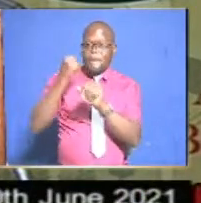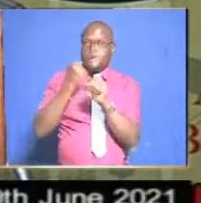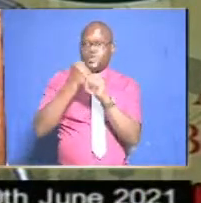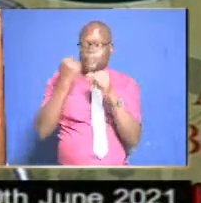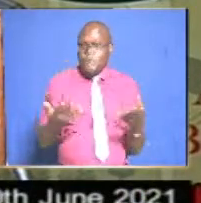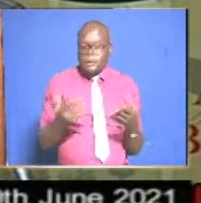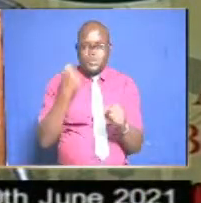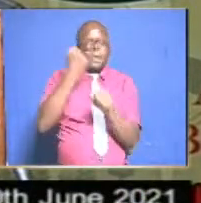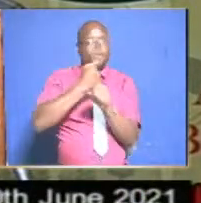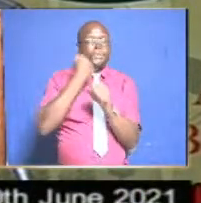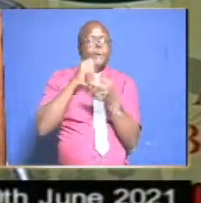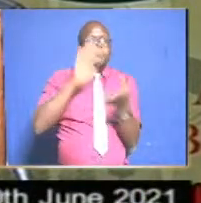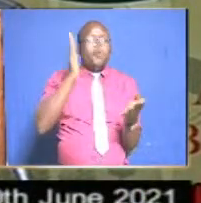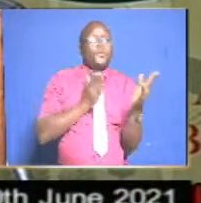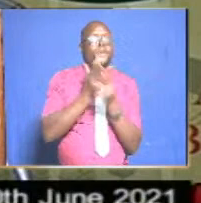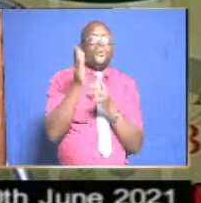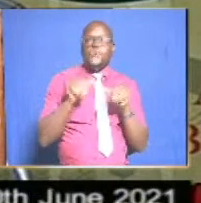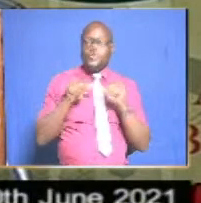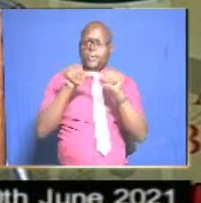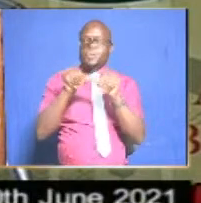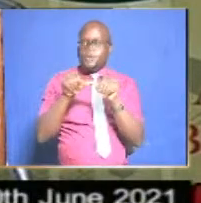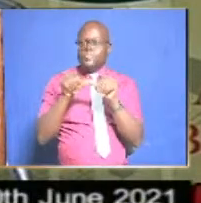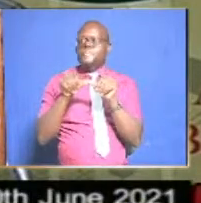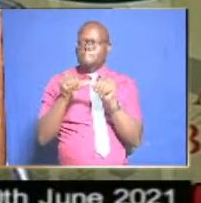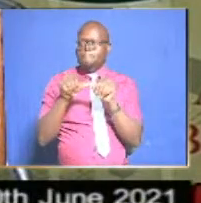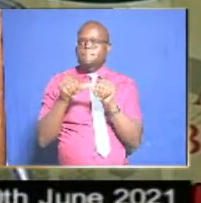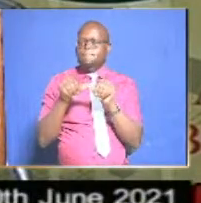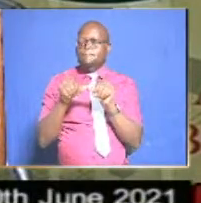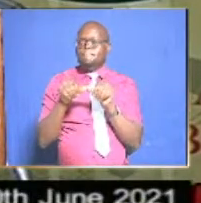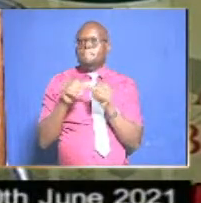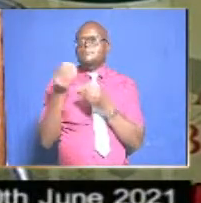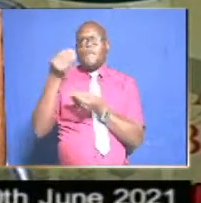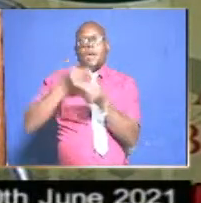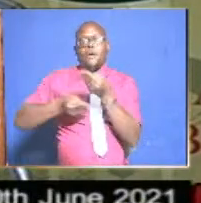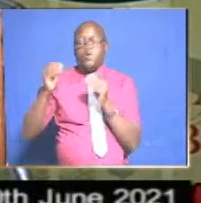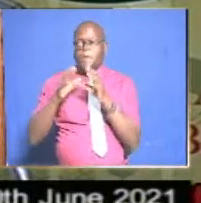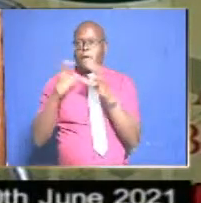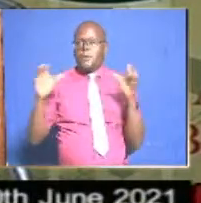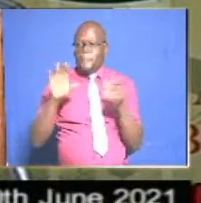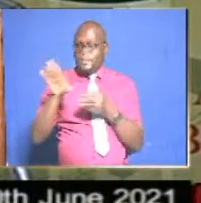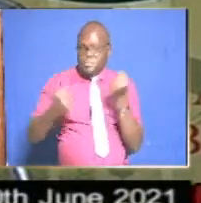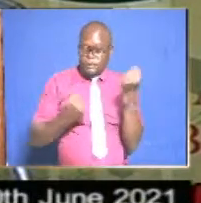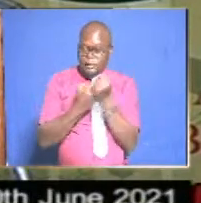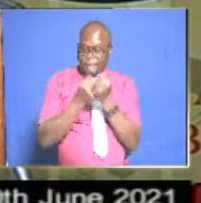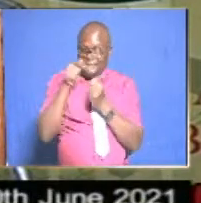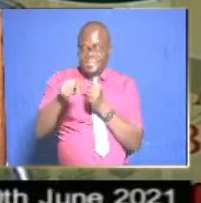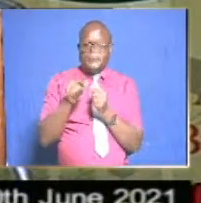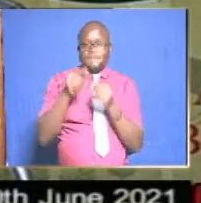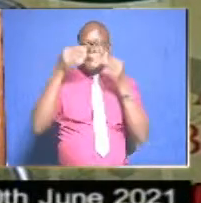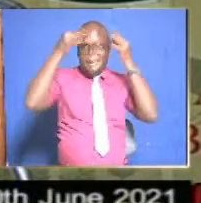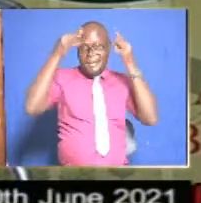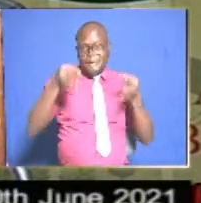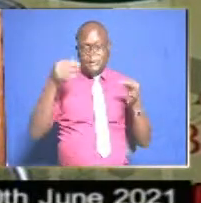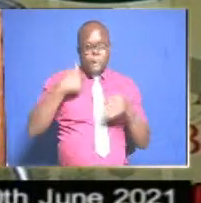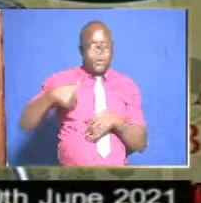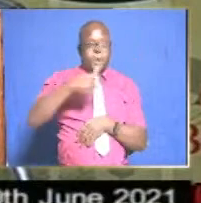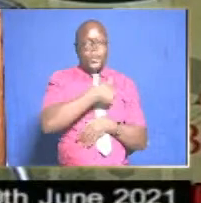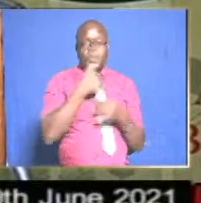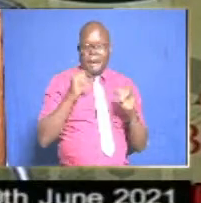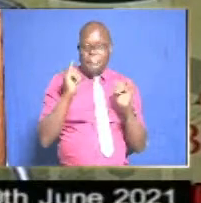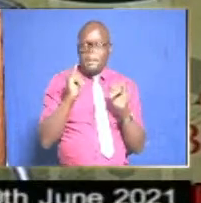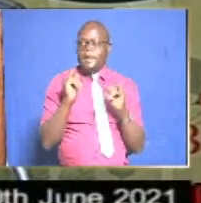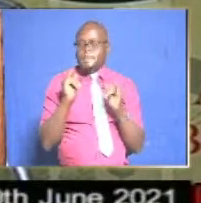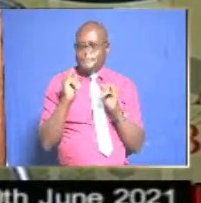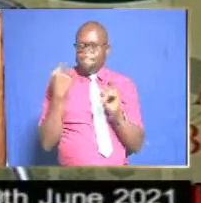job creation through continued and sustained economic growth. To strengthen this position, we shall implement